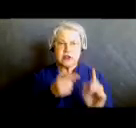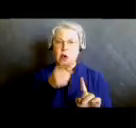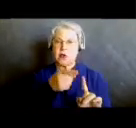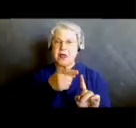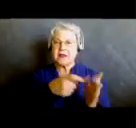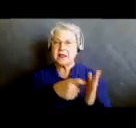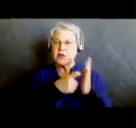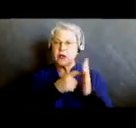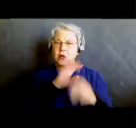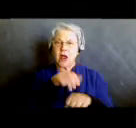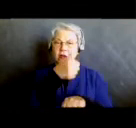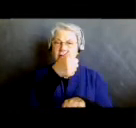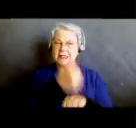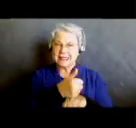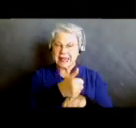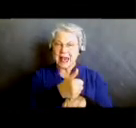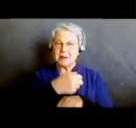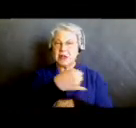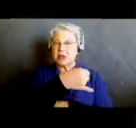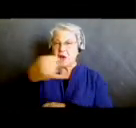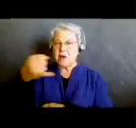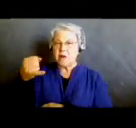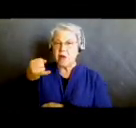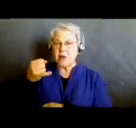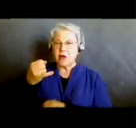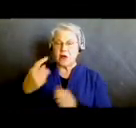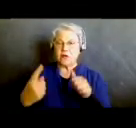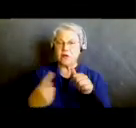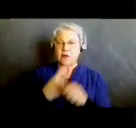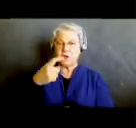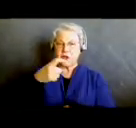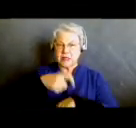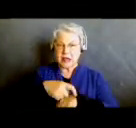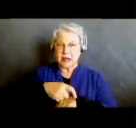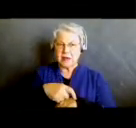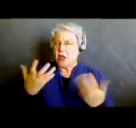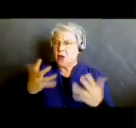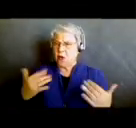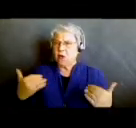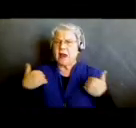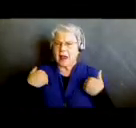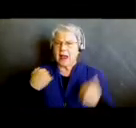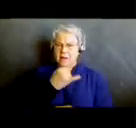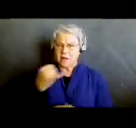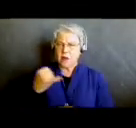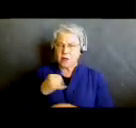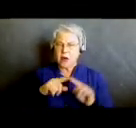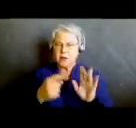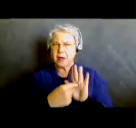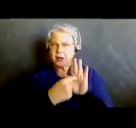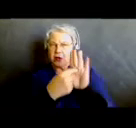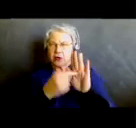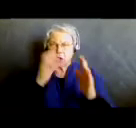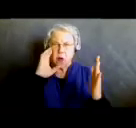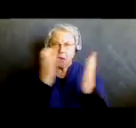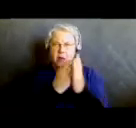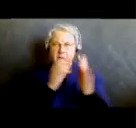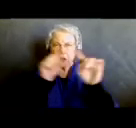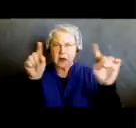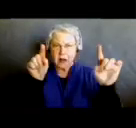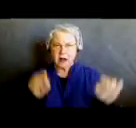this is hyperbolic language. A border certainly existed. And as you can see from the imagery of these